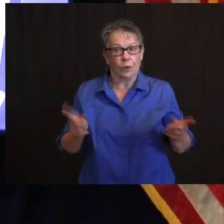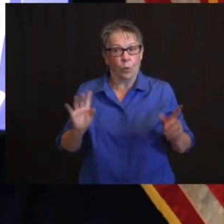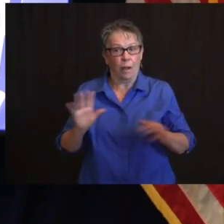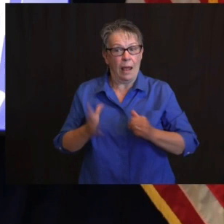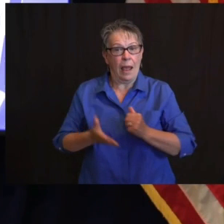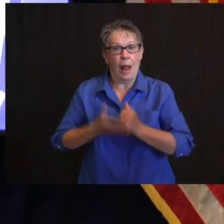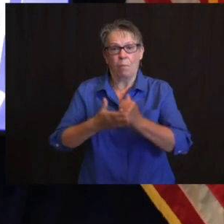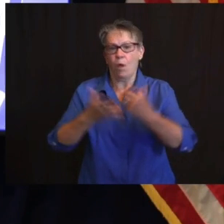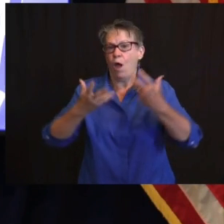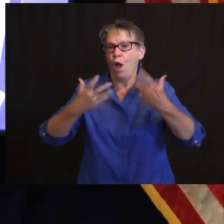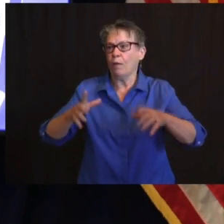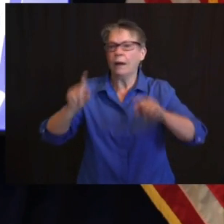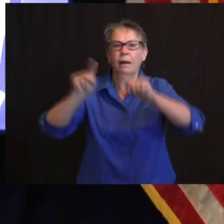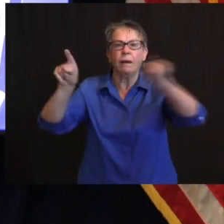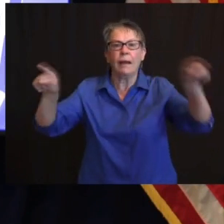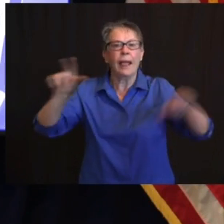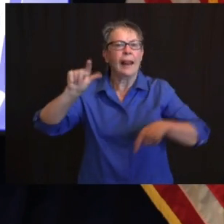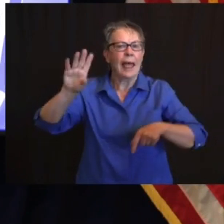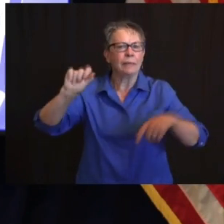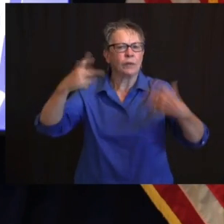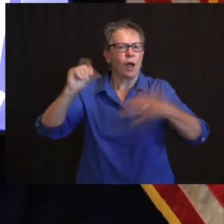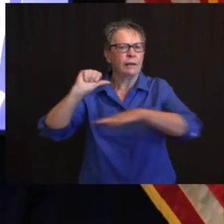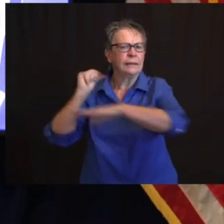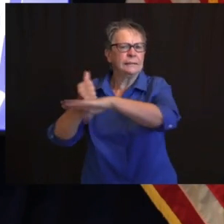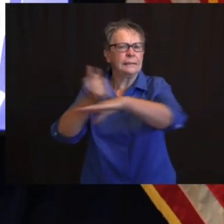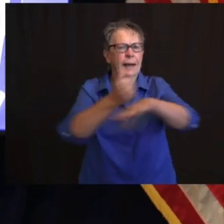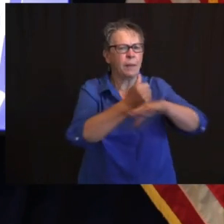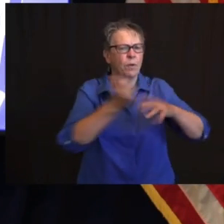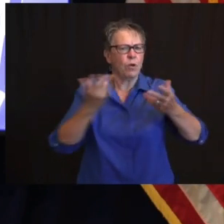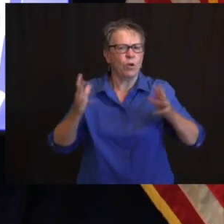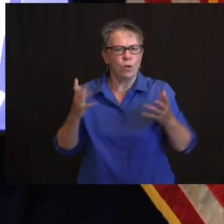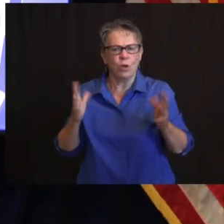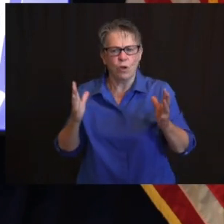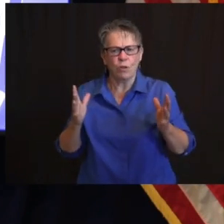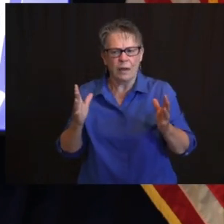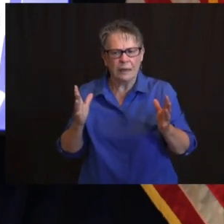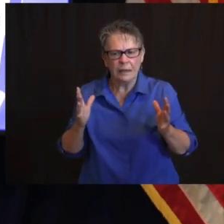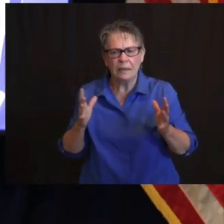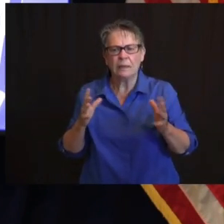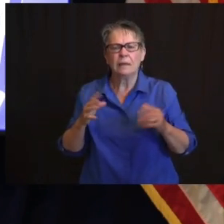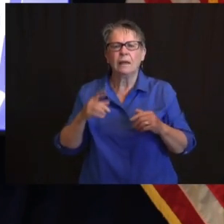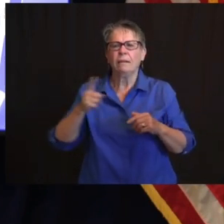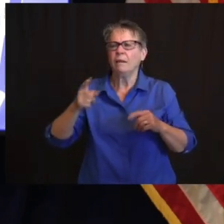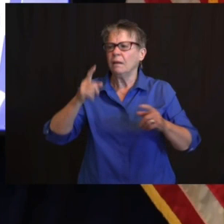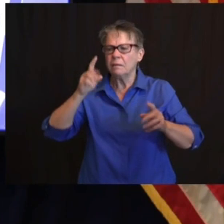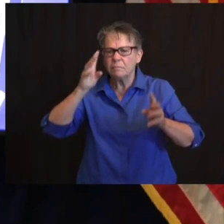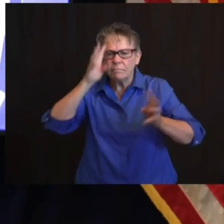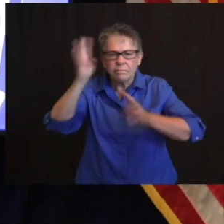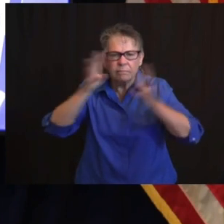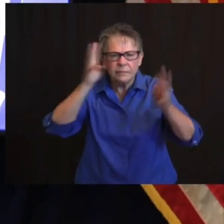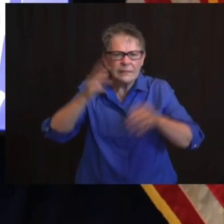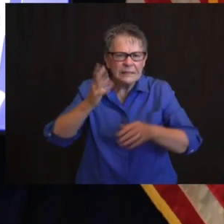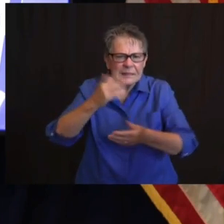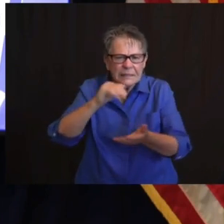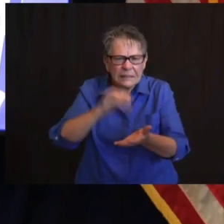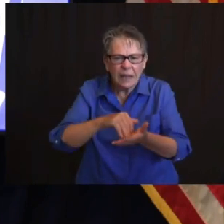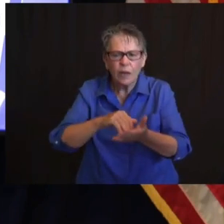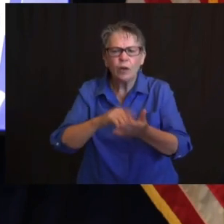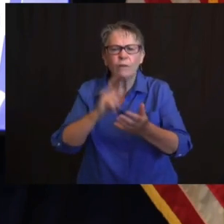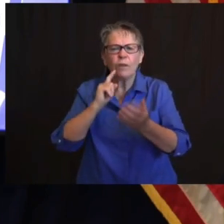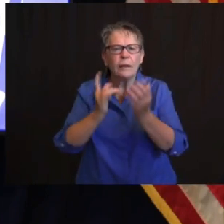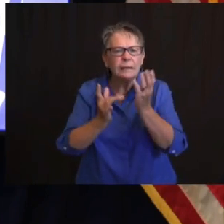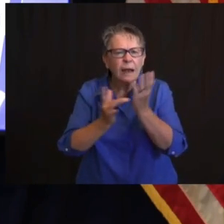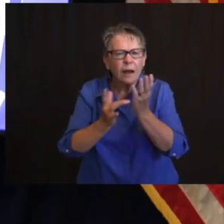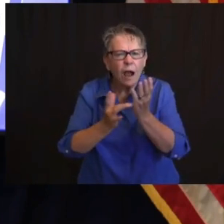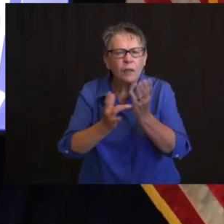efforts of our Innovation Center, the Office of Information Technology, and the Contact Tracing Task Force at the Department of